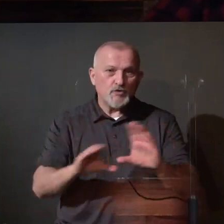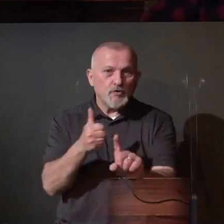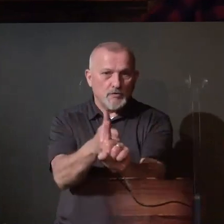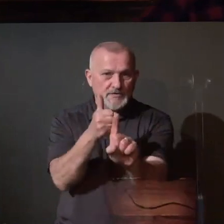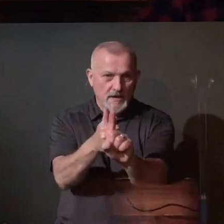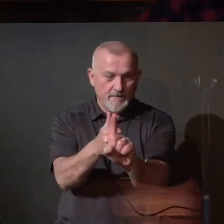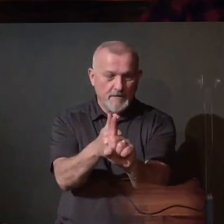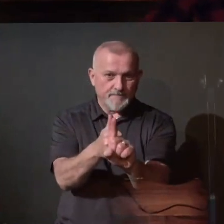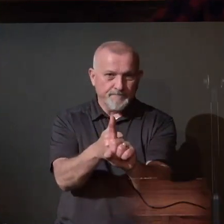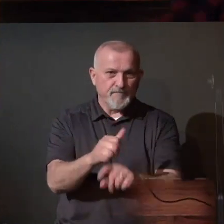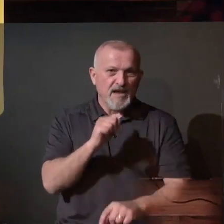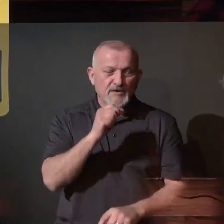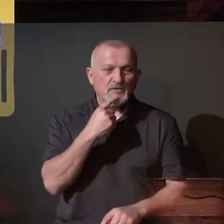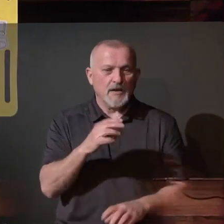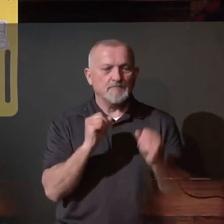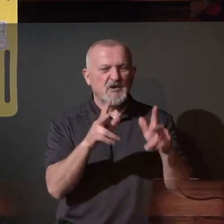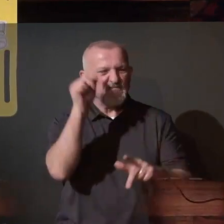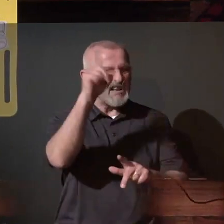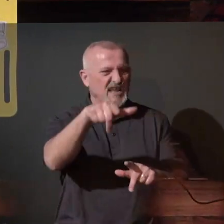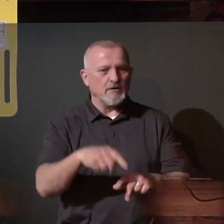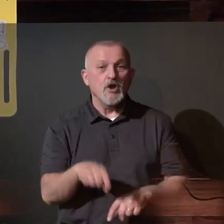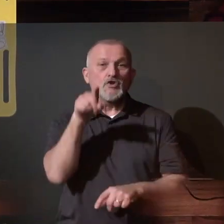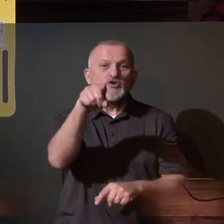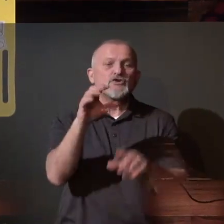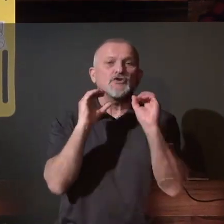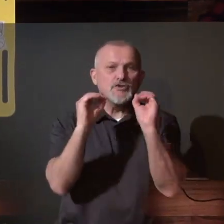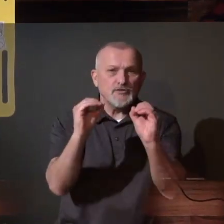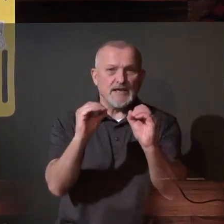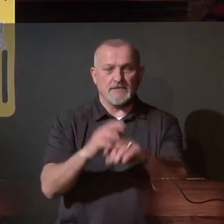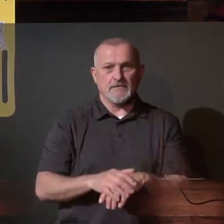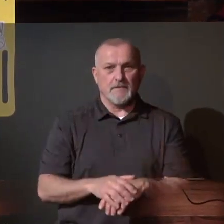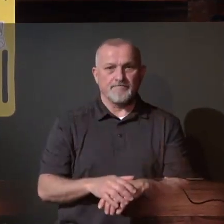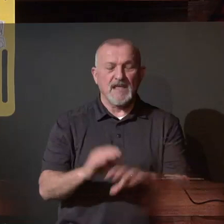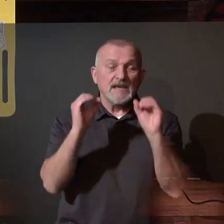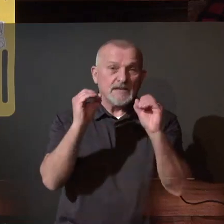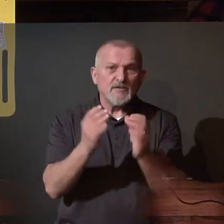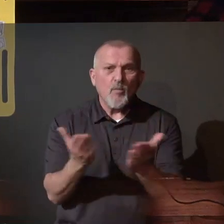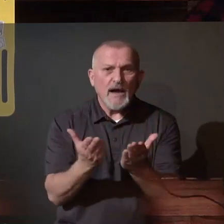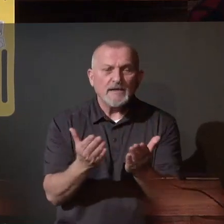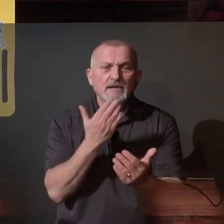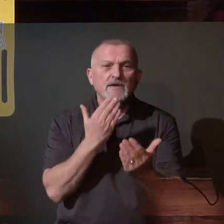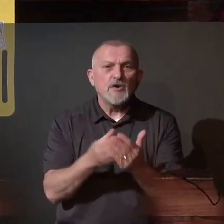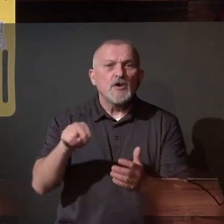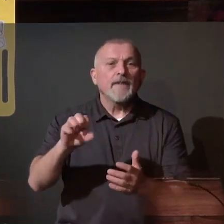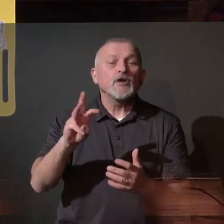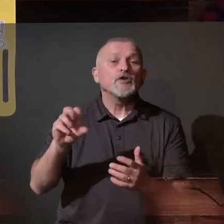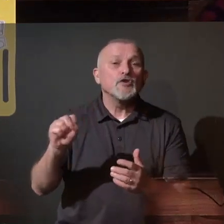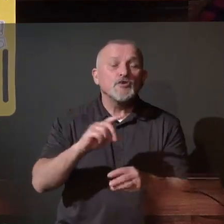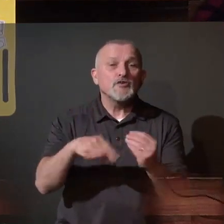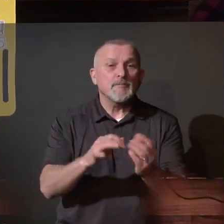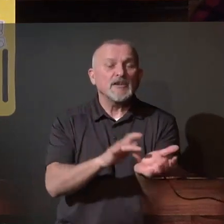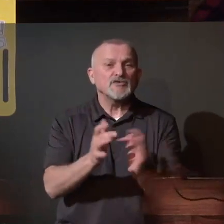this. Don't leave them hanging. You teach them. Teach them. Teach them what? The good news of